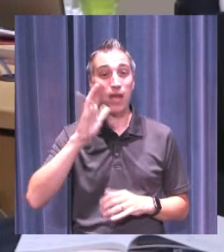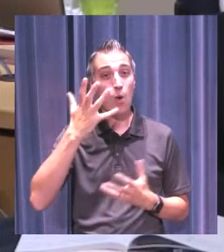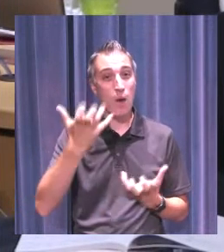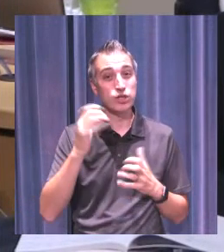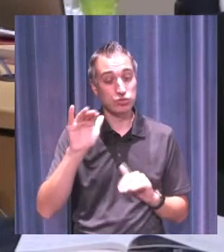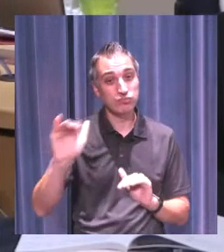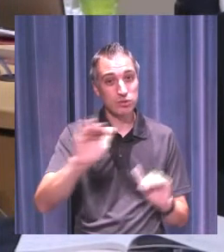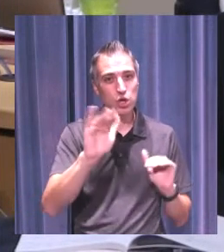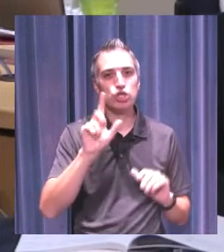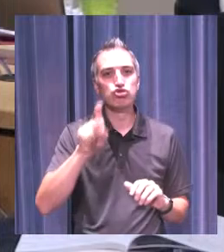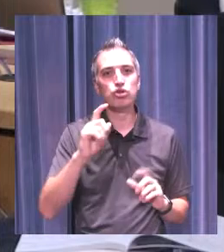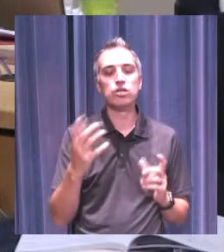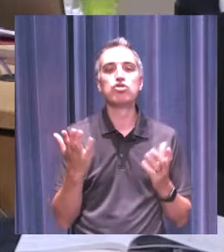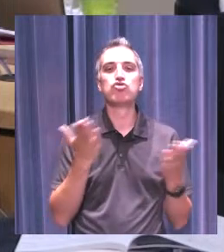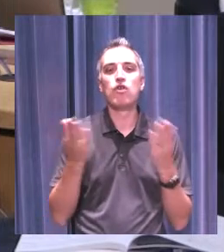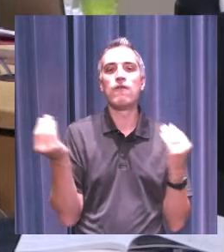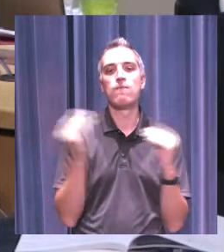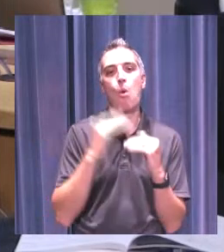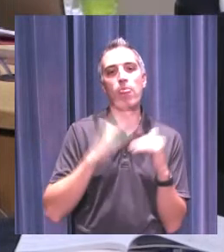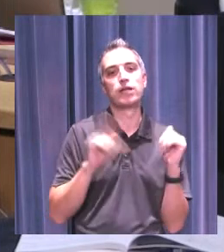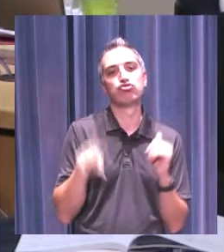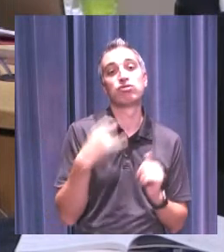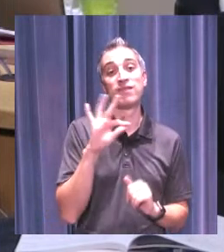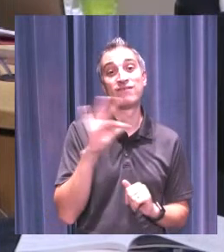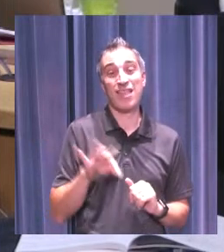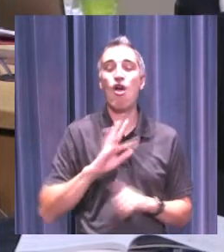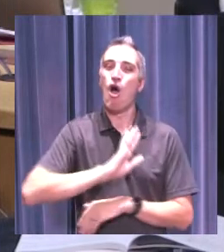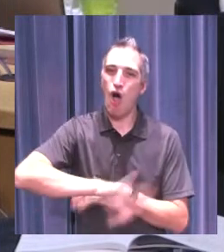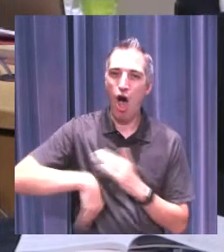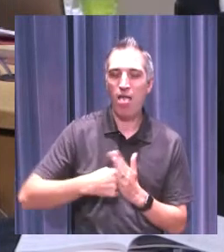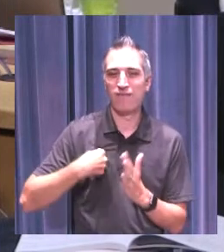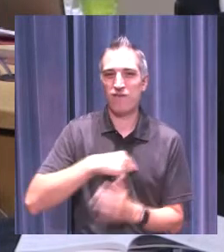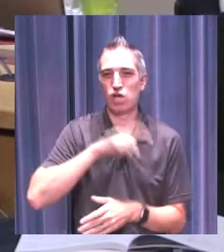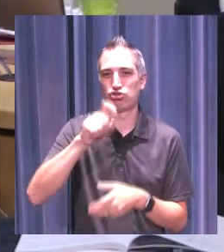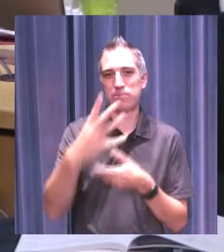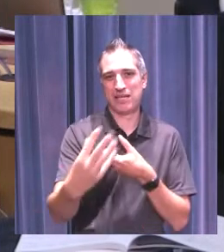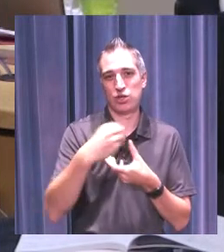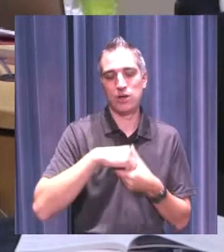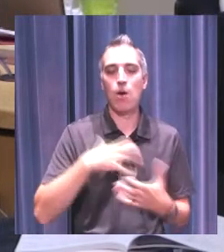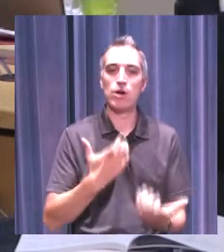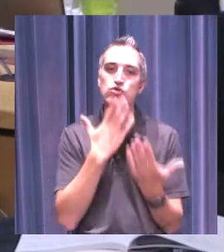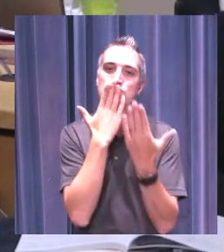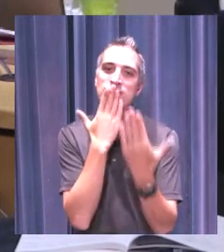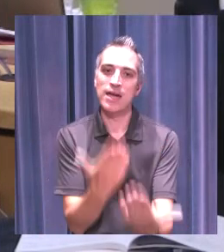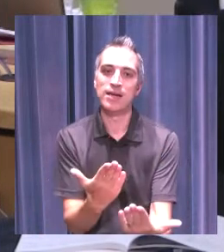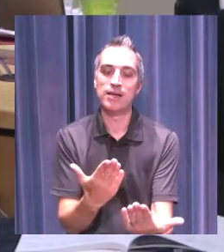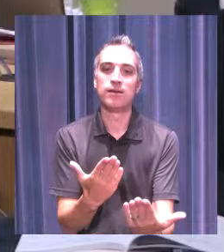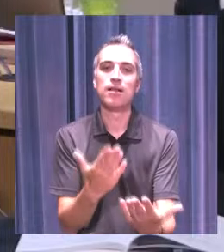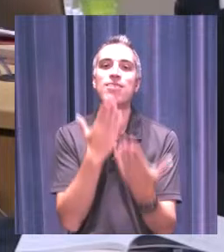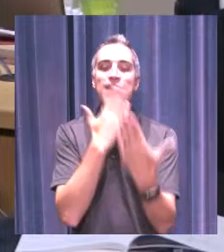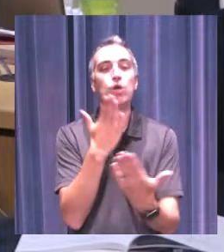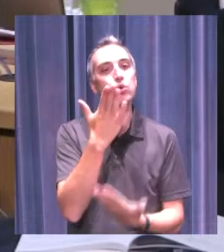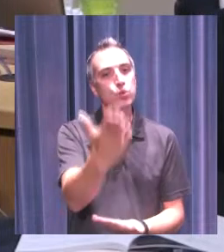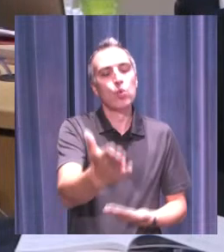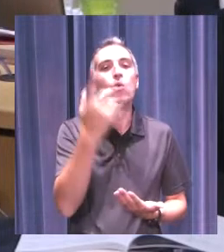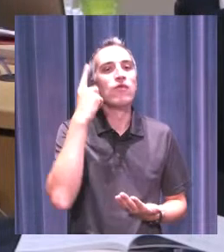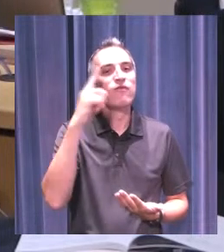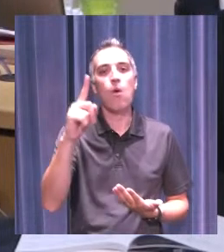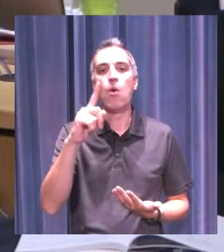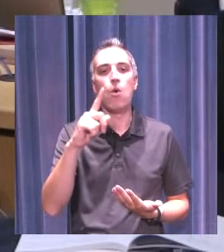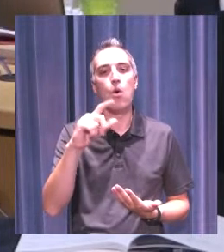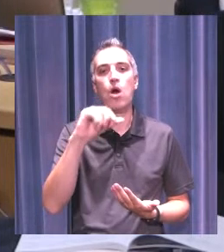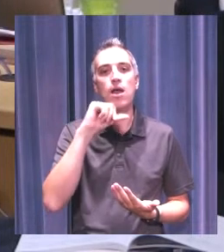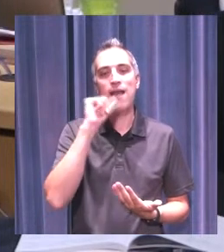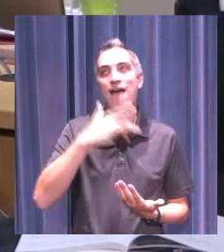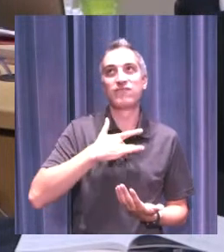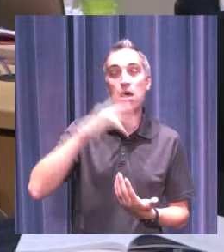be servicing more than just Flint. All of us should be included. I want to thank you for not falling under